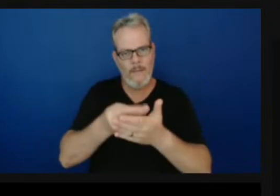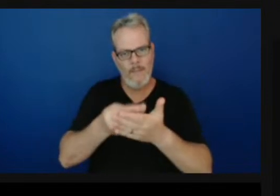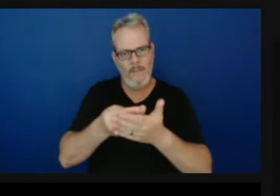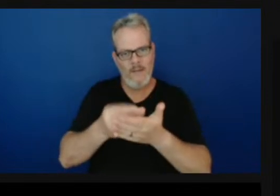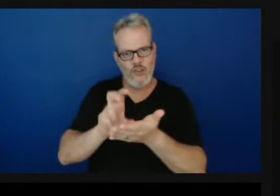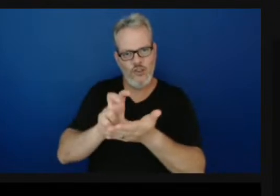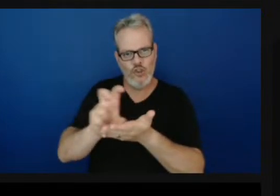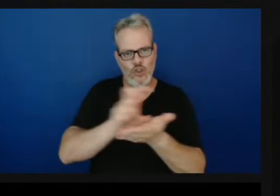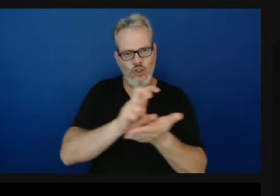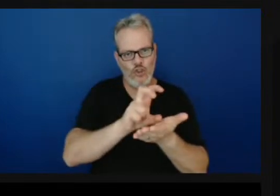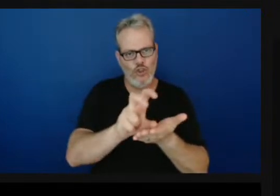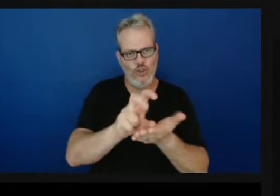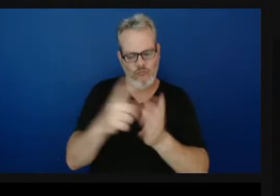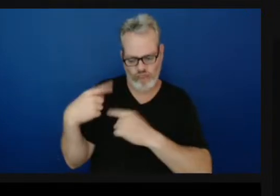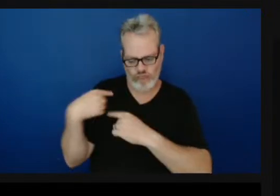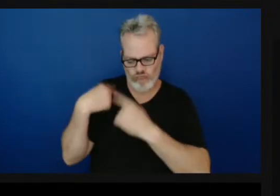at